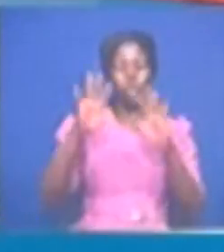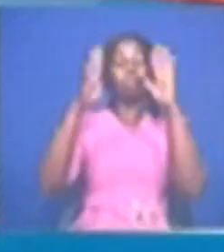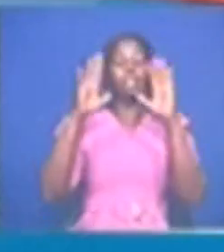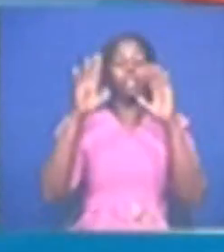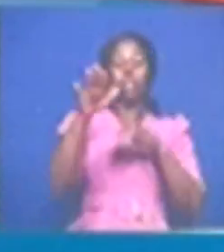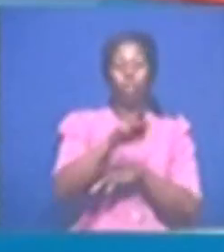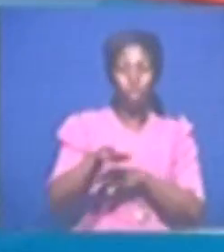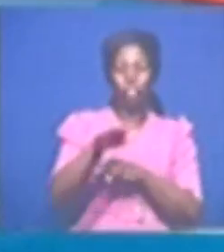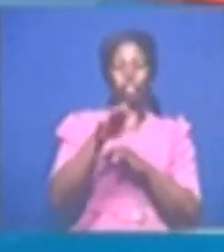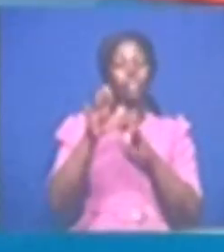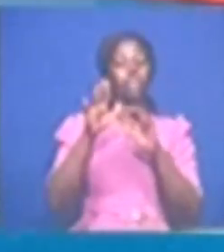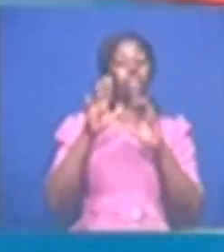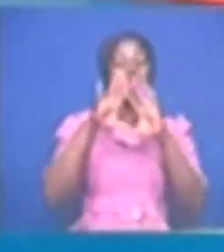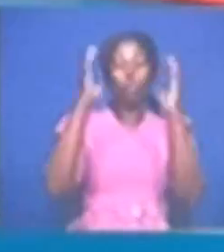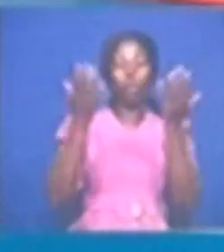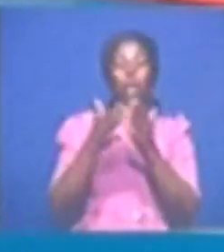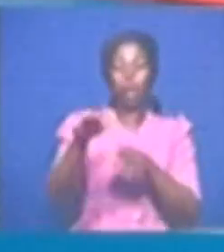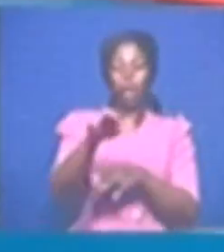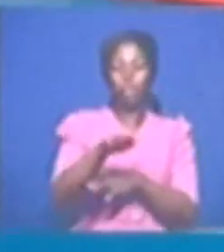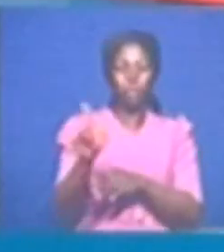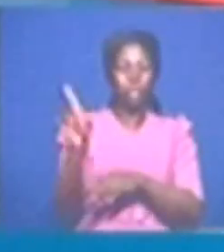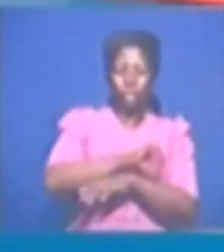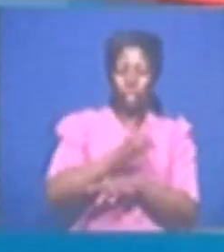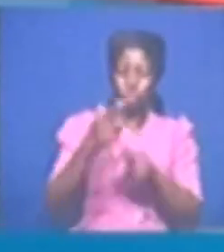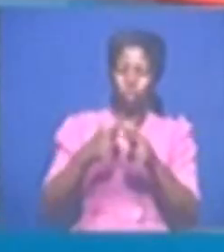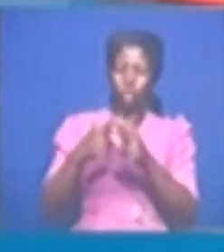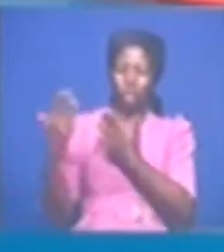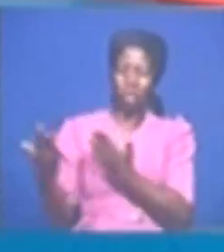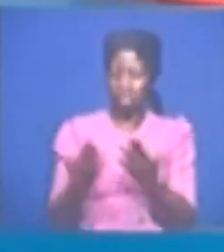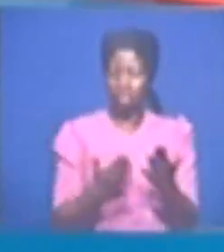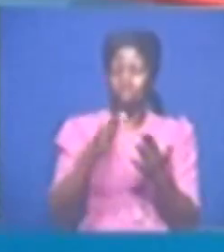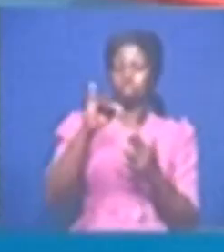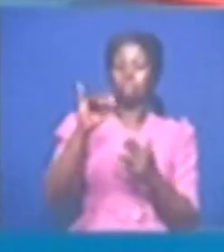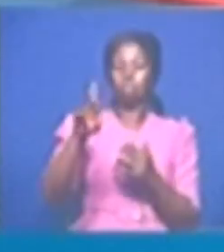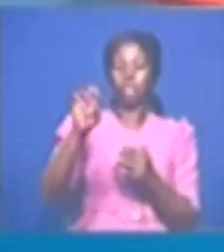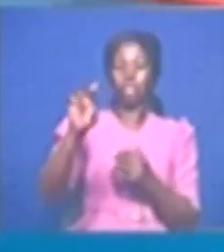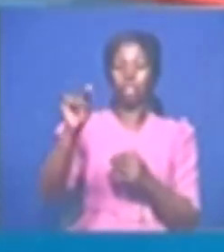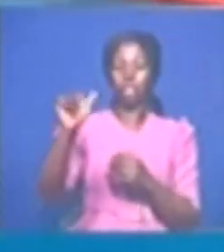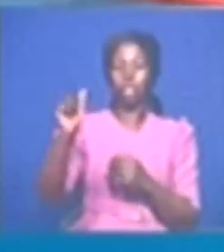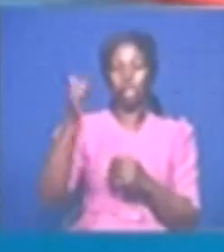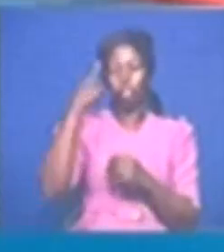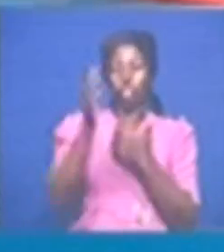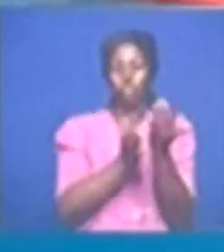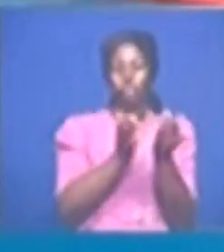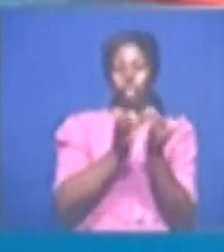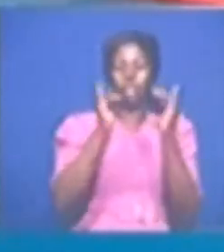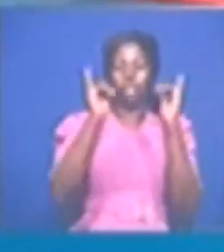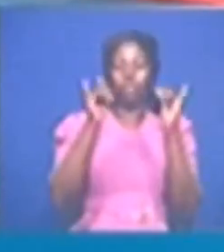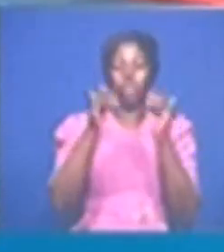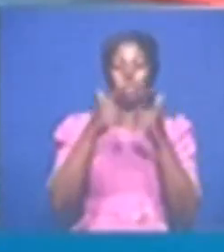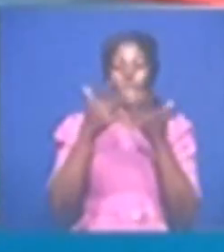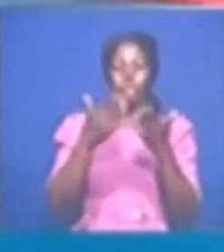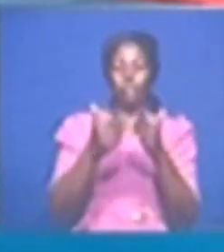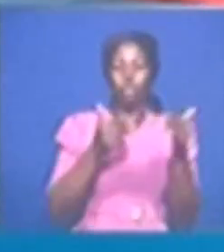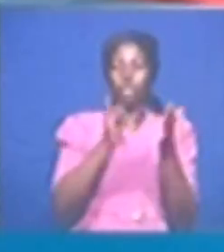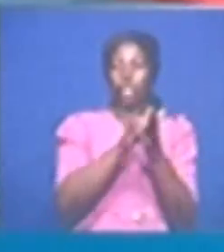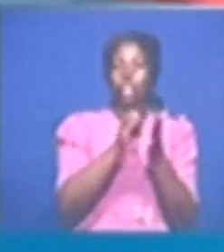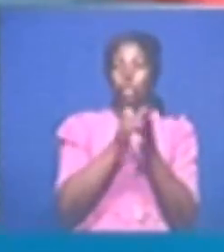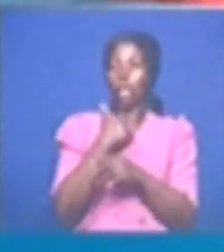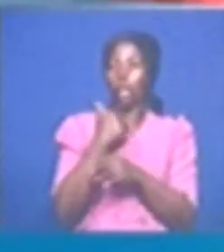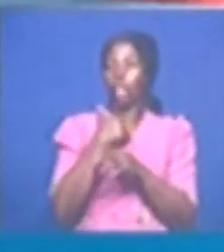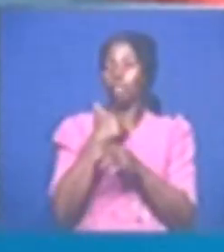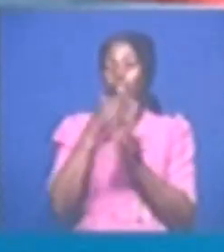I will be ushering in Regina Manyara-Gita with the day's business, but before that, we have an update as regards an accident that has